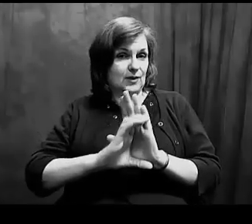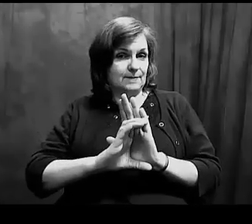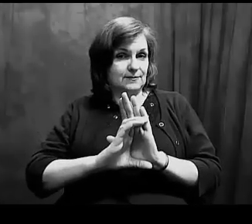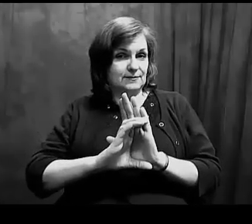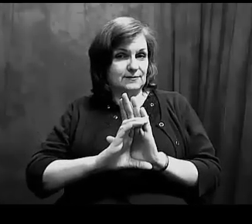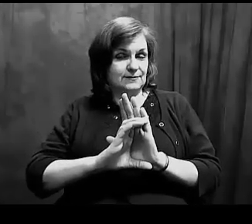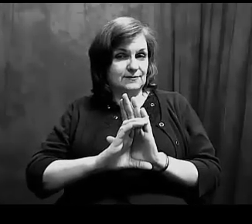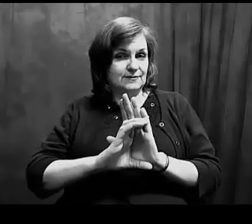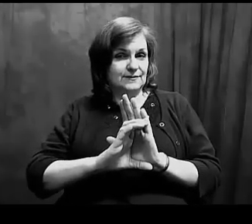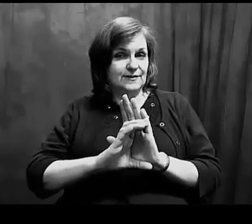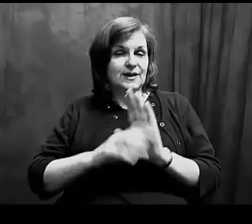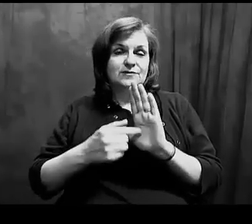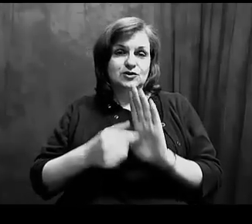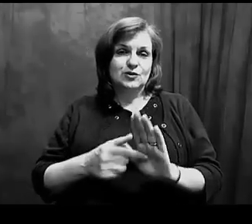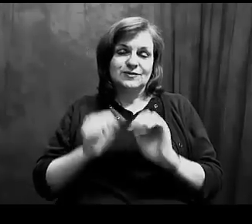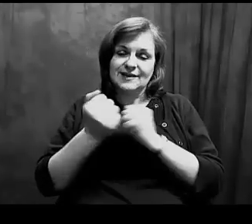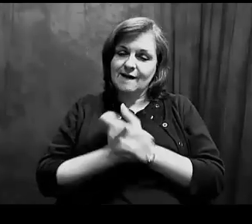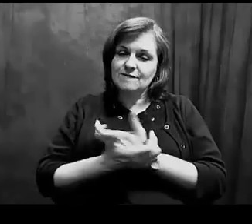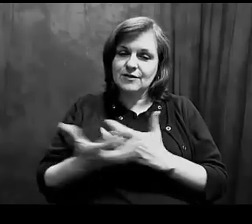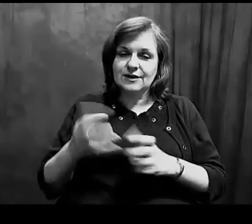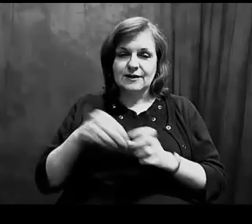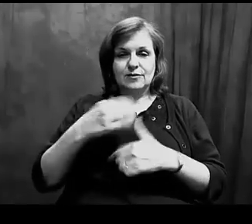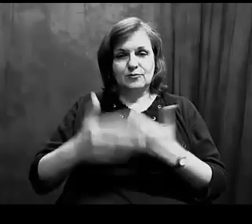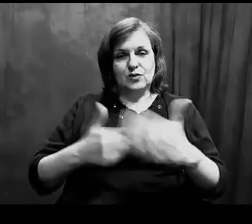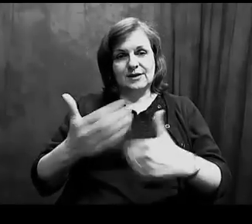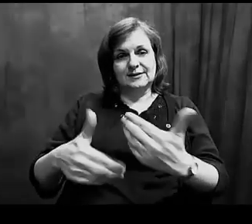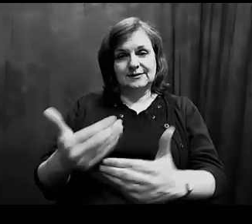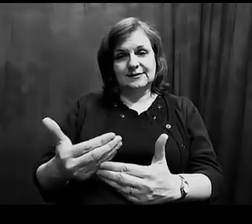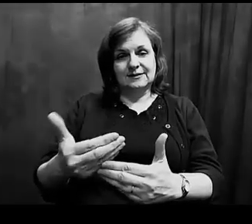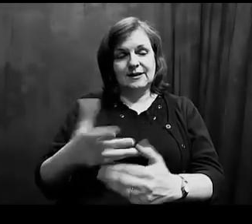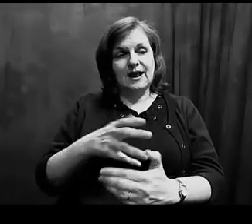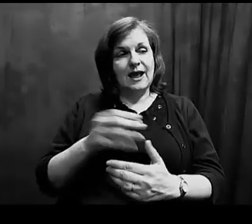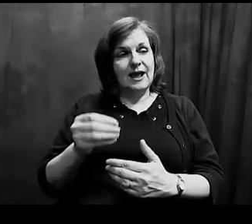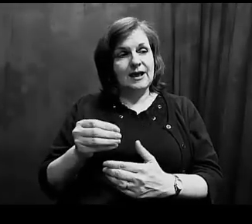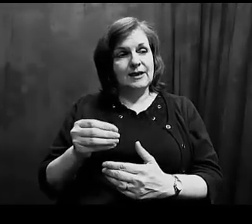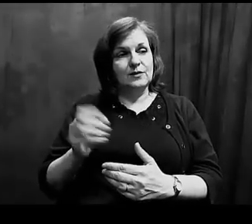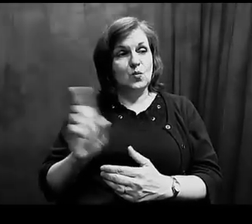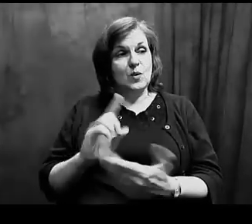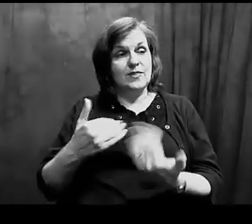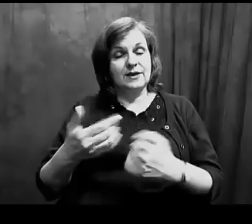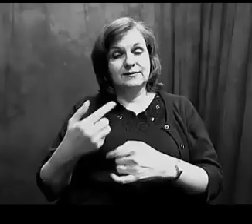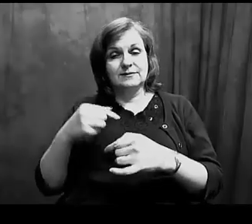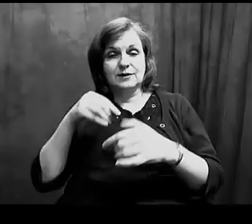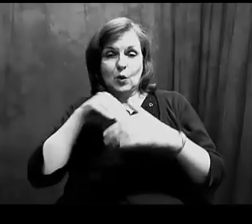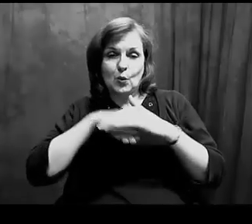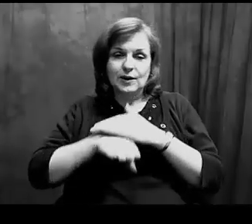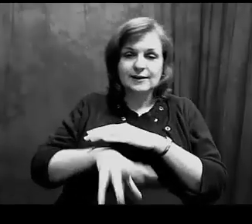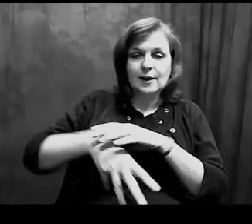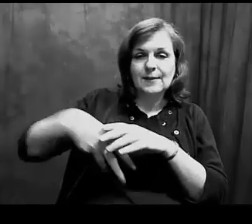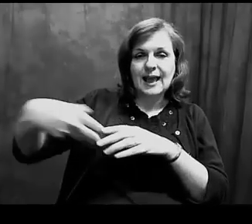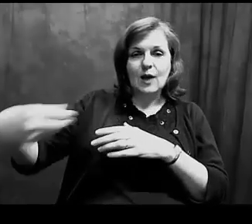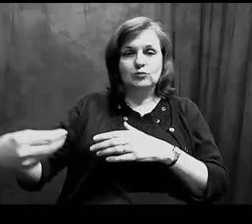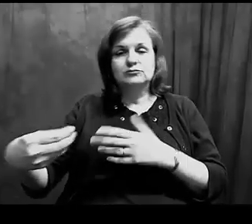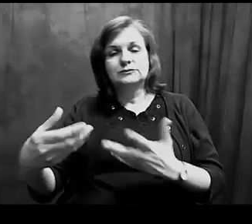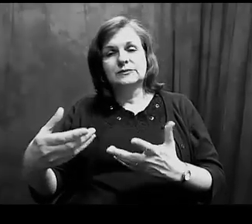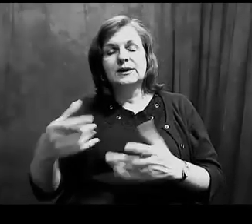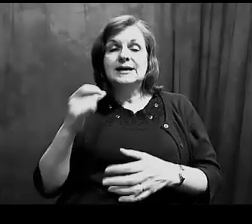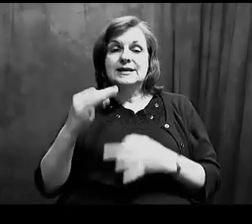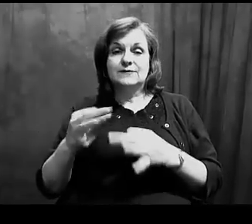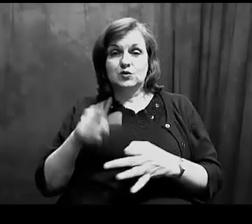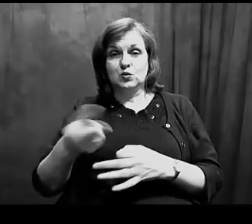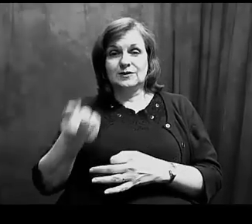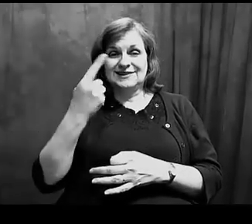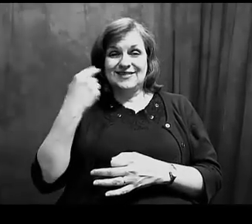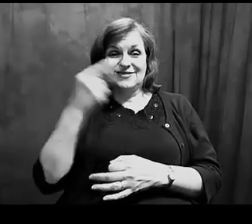This is a great review diagram for you. This is where everything moves around and where things are coming in